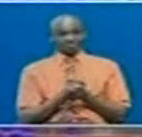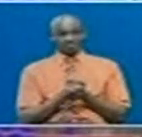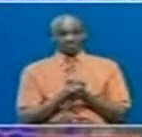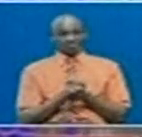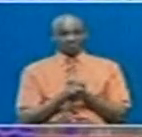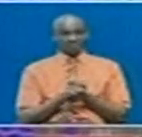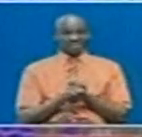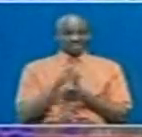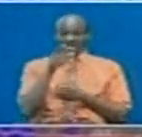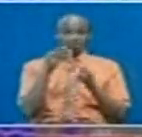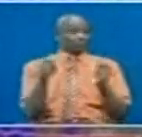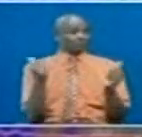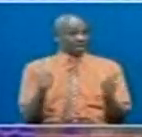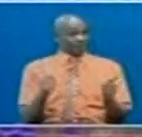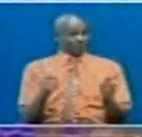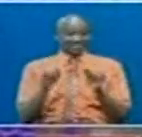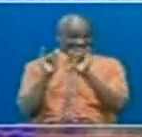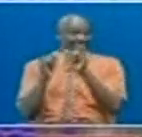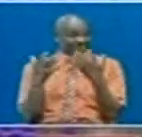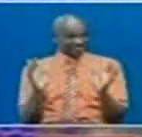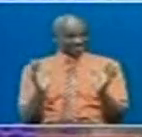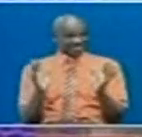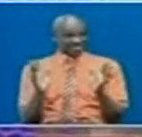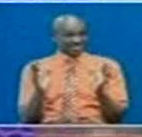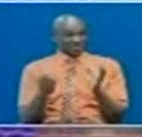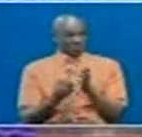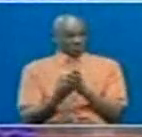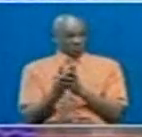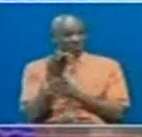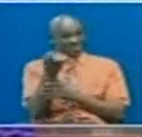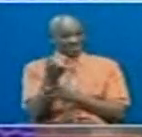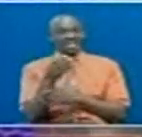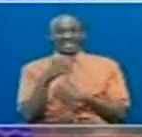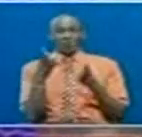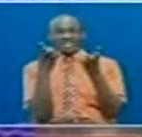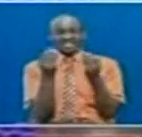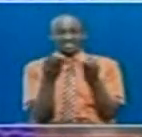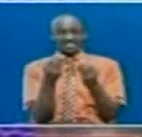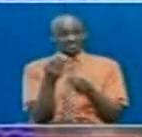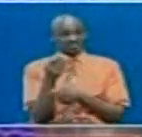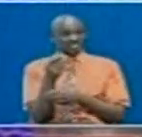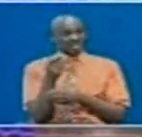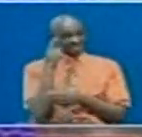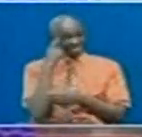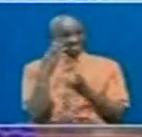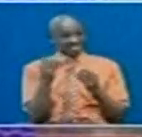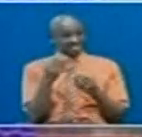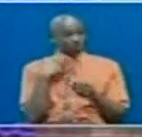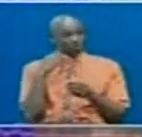was never solved. It persists. It is very easy to make an educated